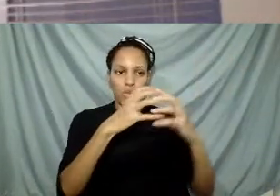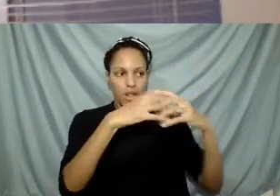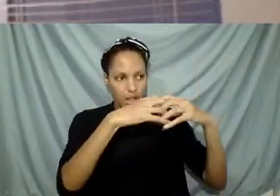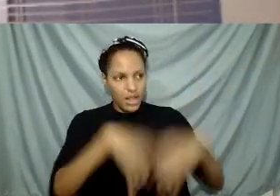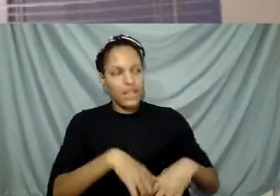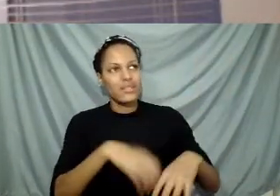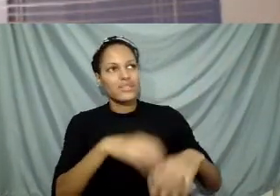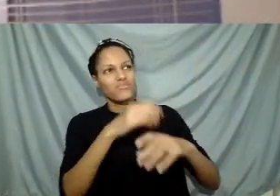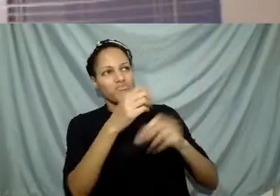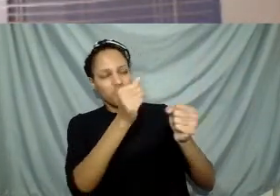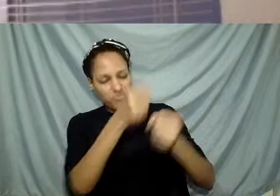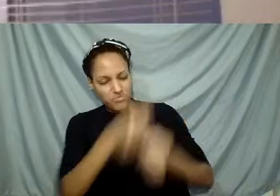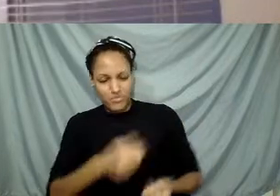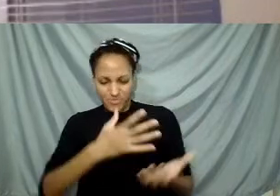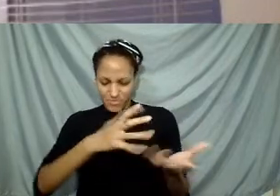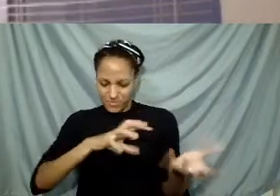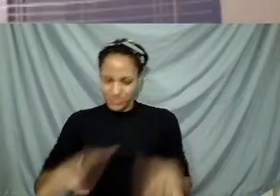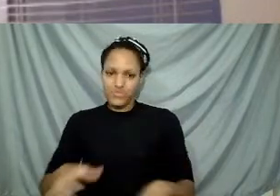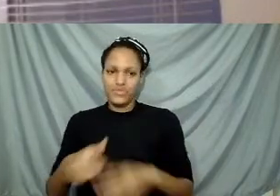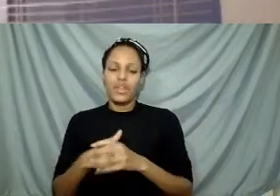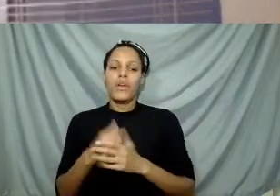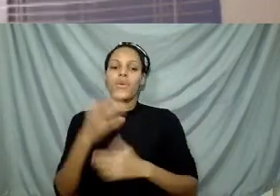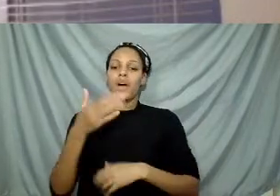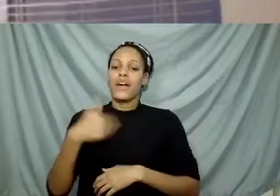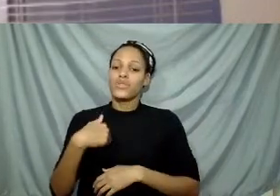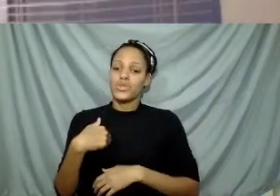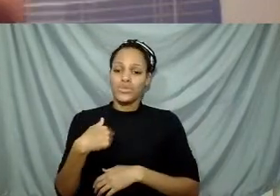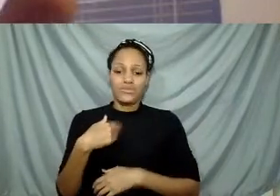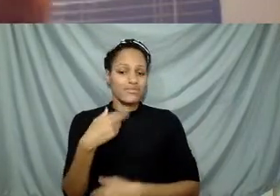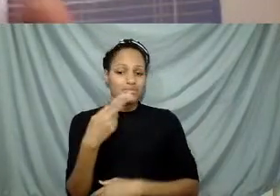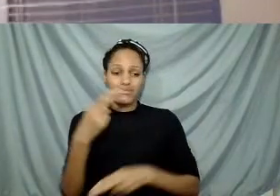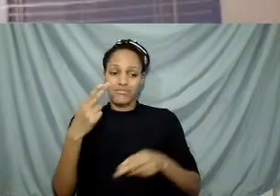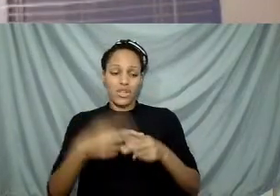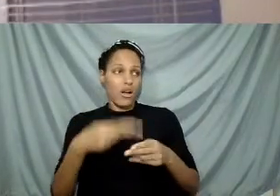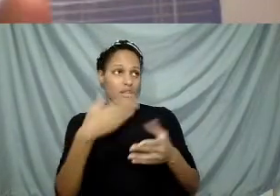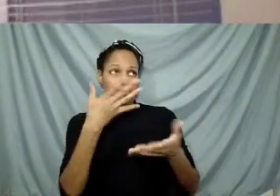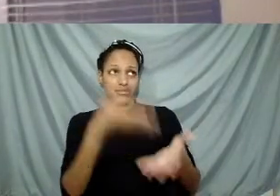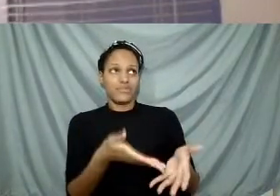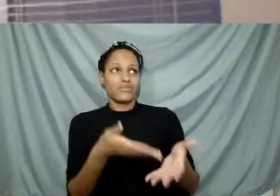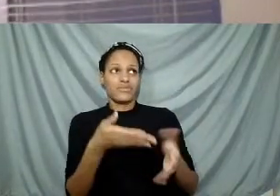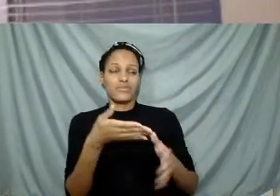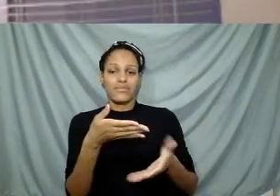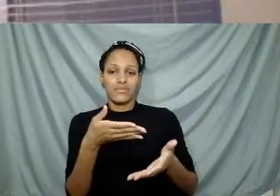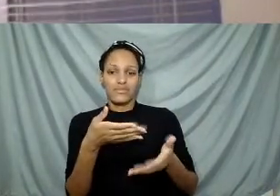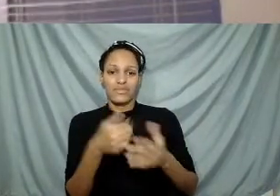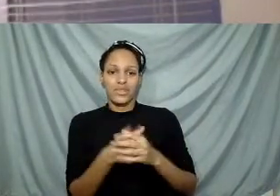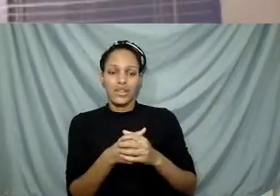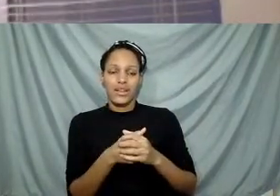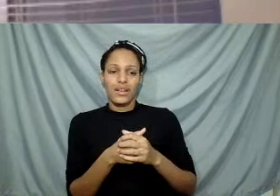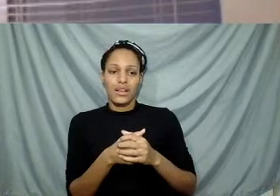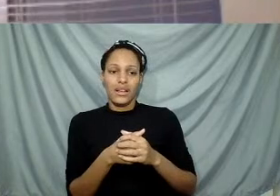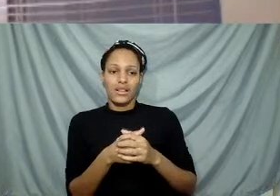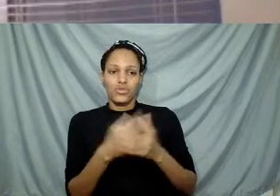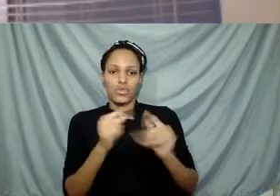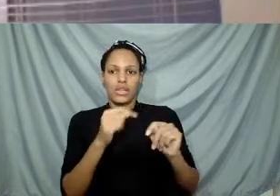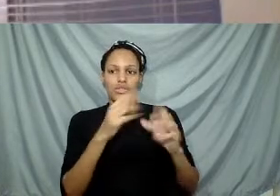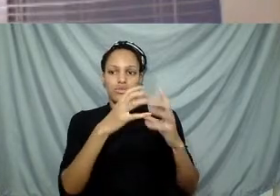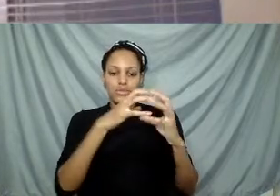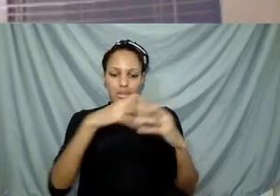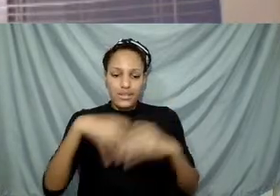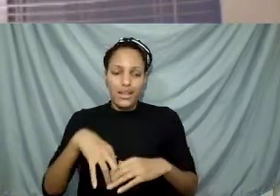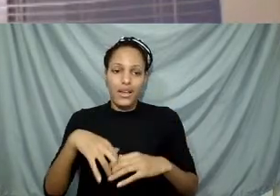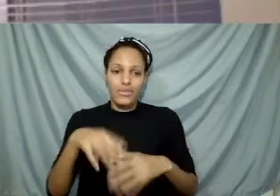face it. We'll have to call it out for what it is. But the road in doing that should help us understand our